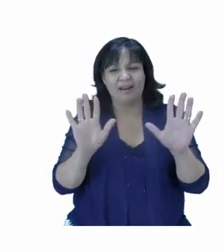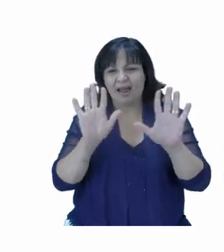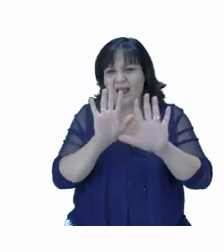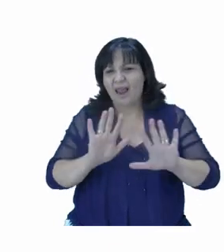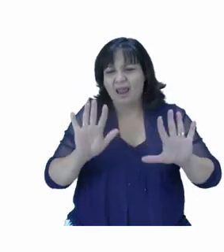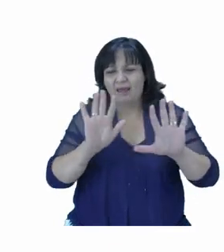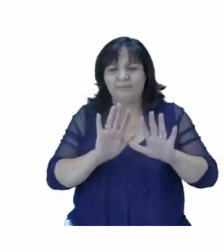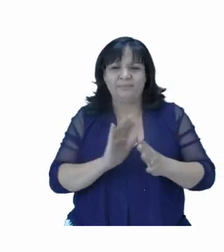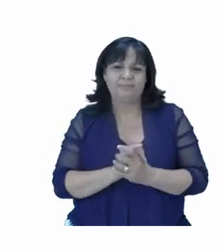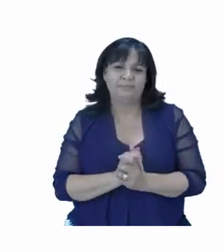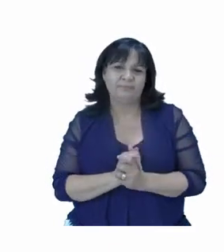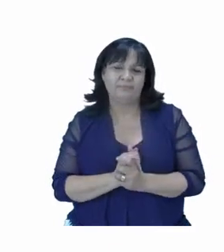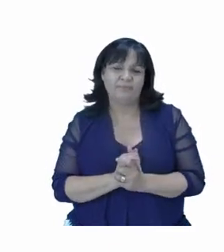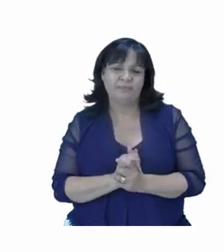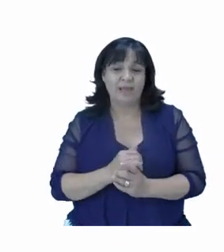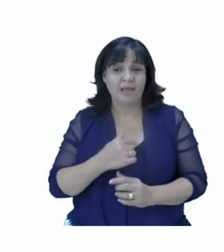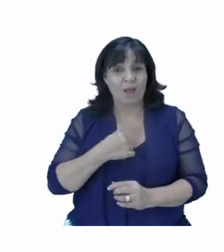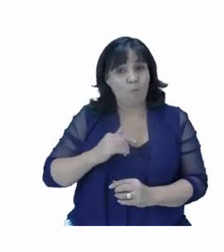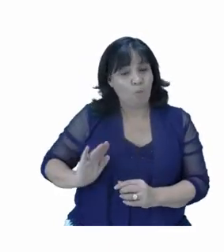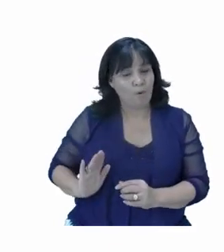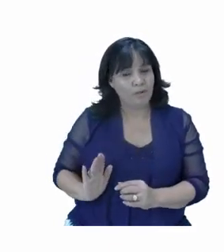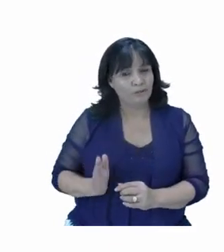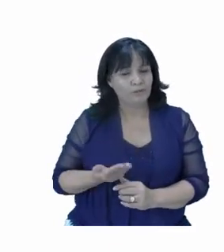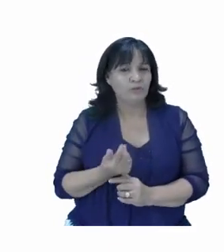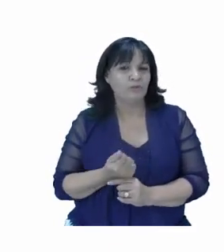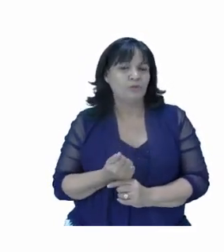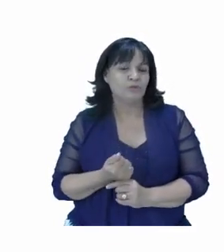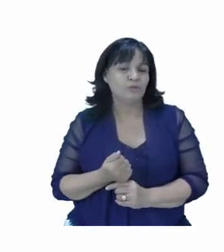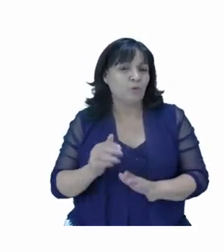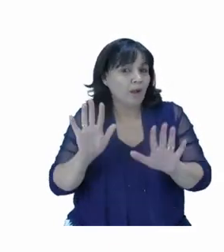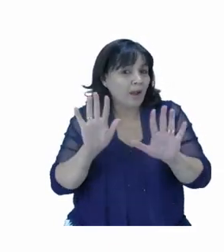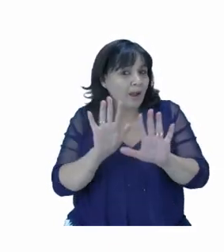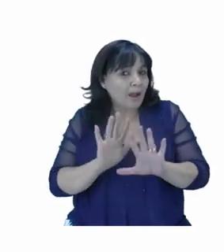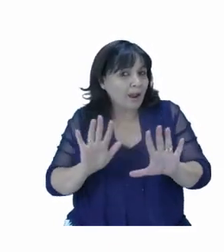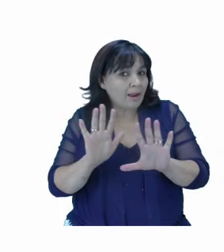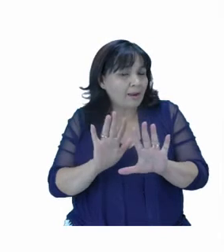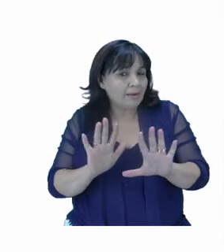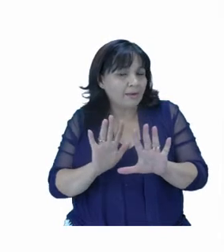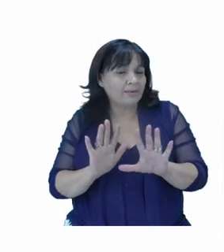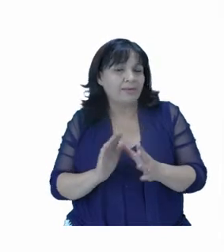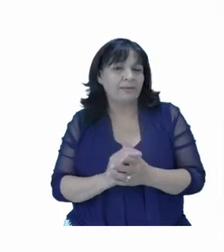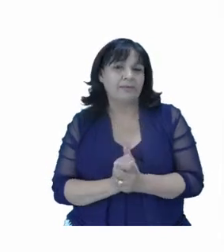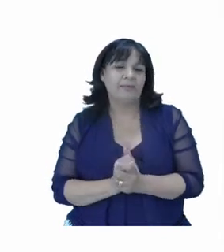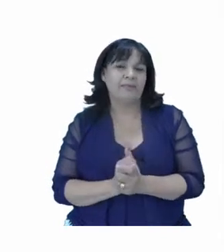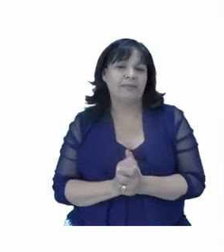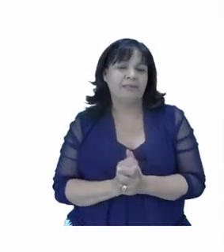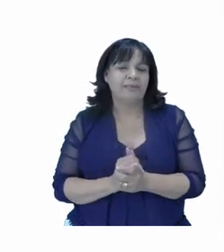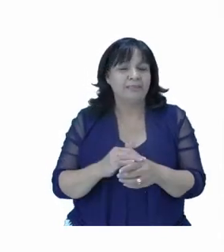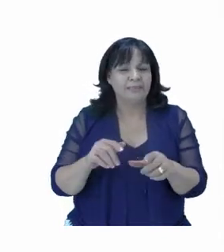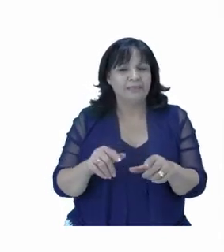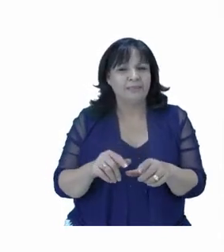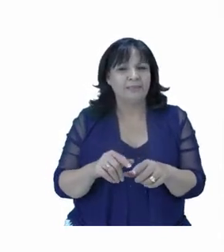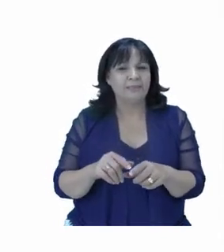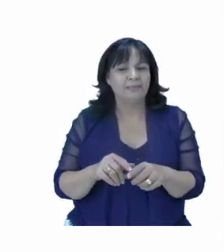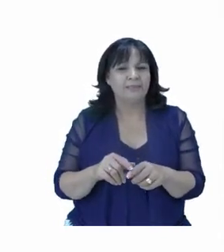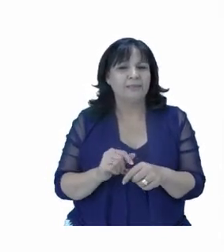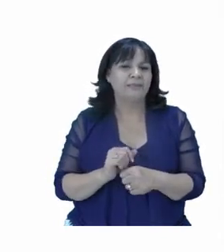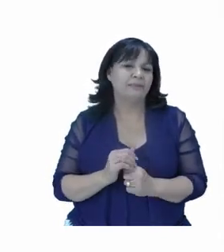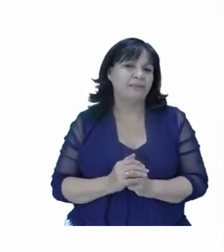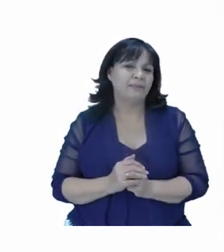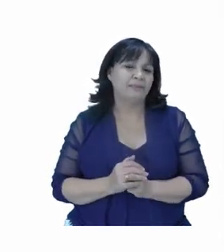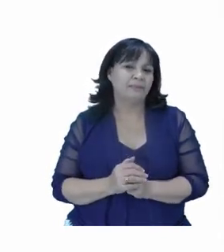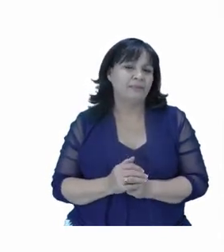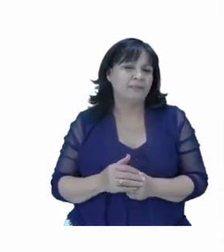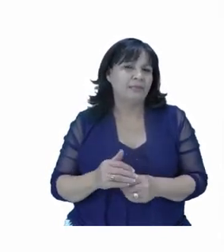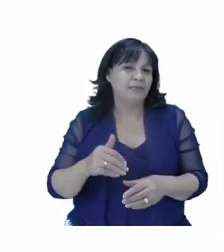And I want you to try and color inside the lines. Make